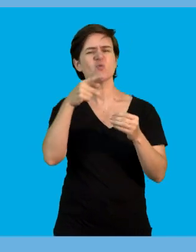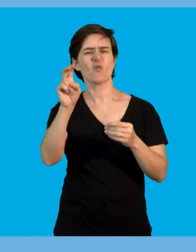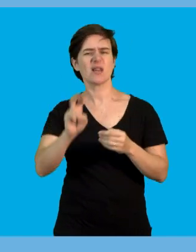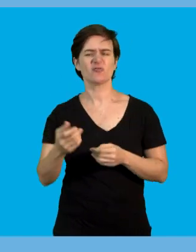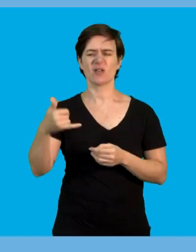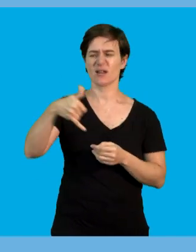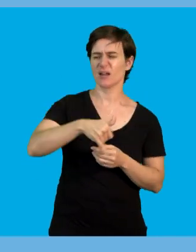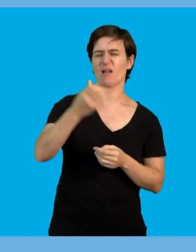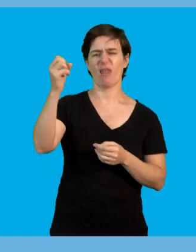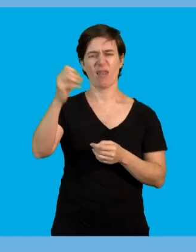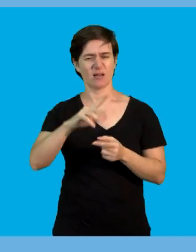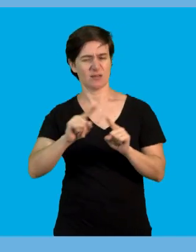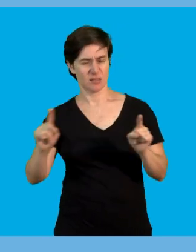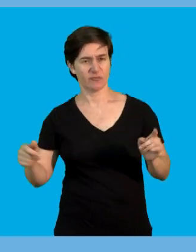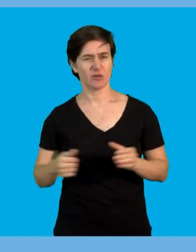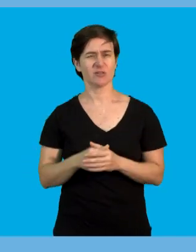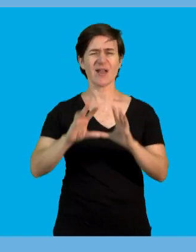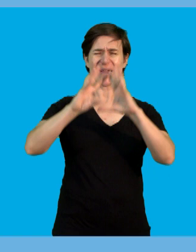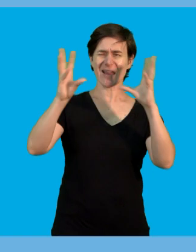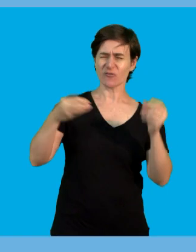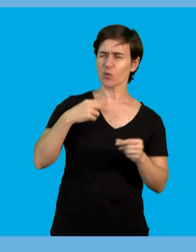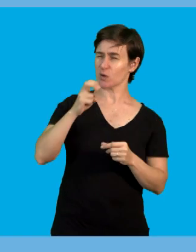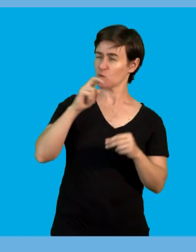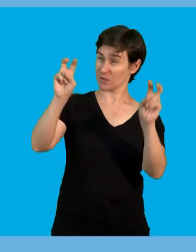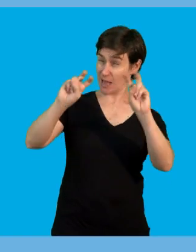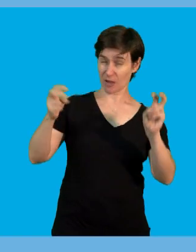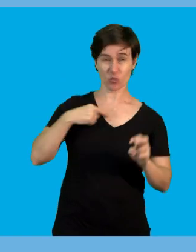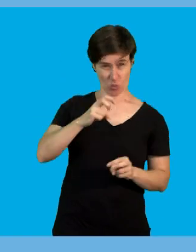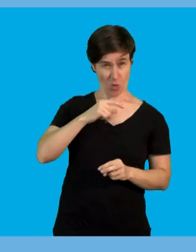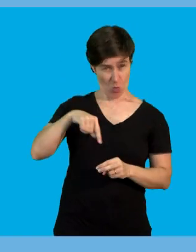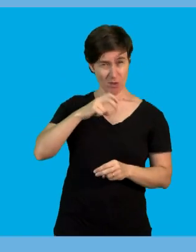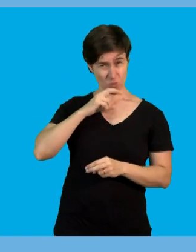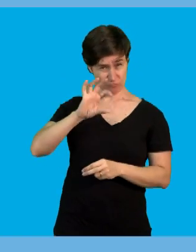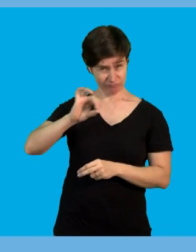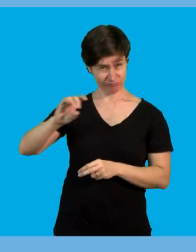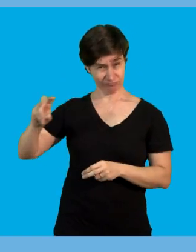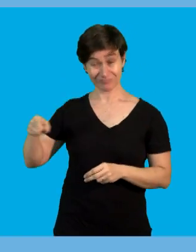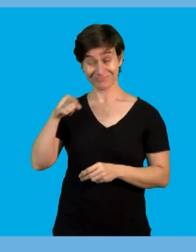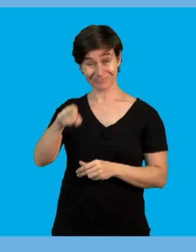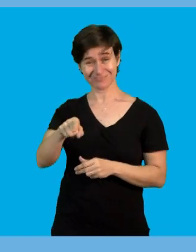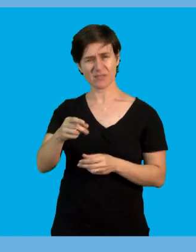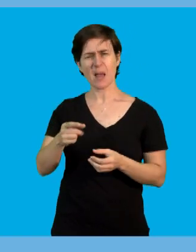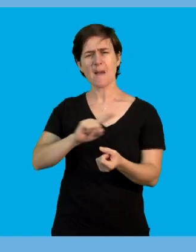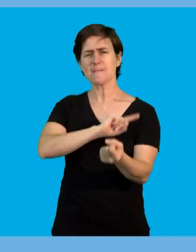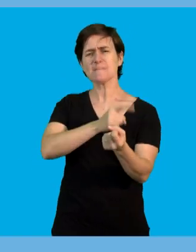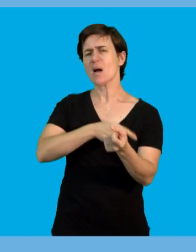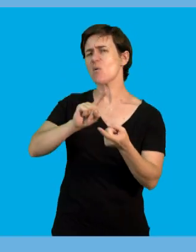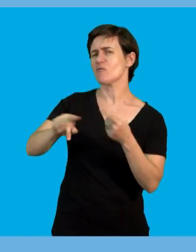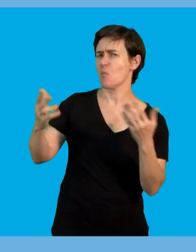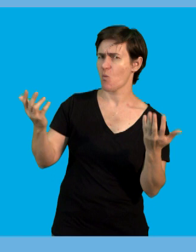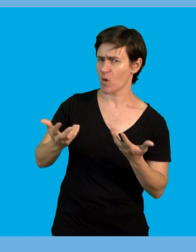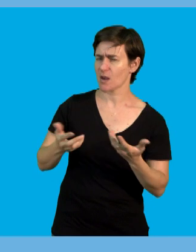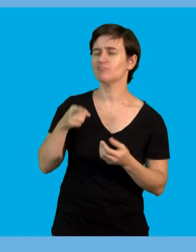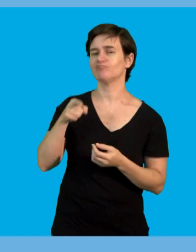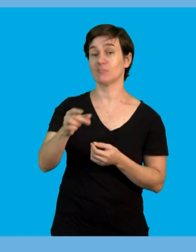appliances. So all the electrical appliances that we are seeing around us, they are powered by the electric